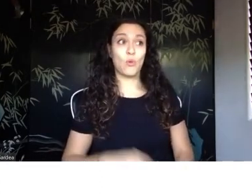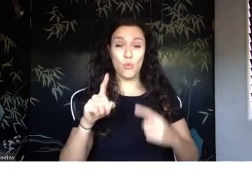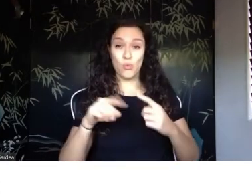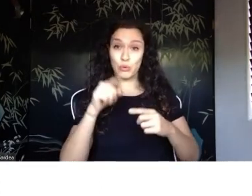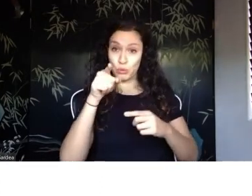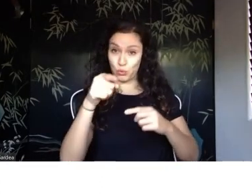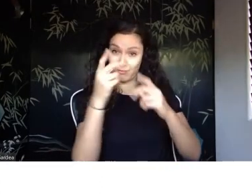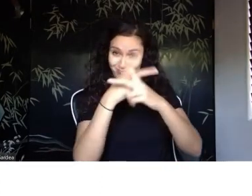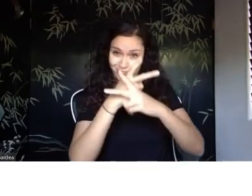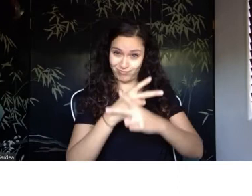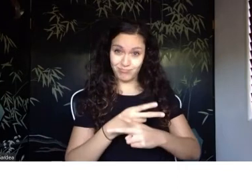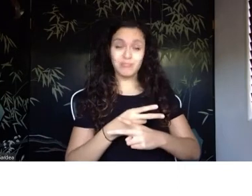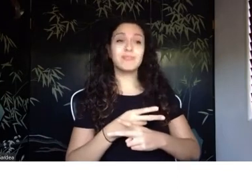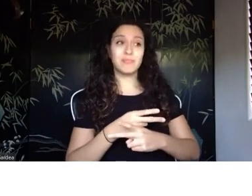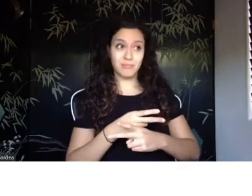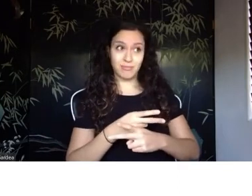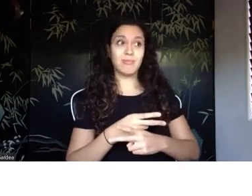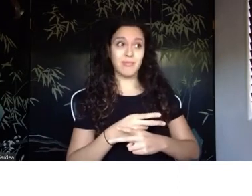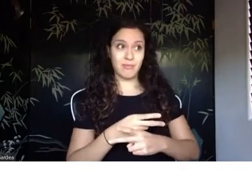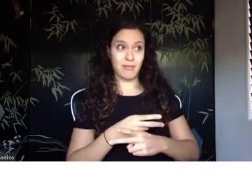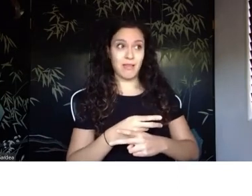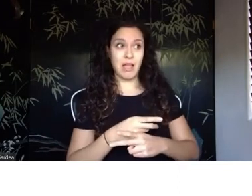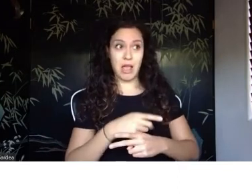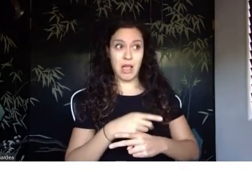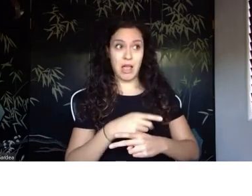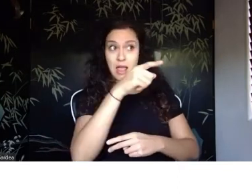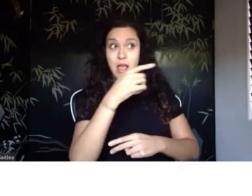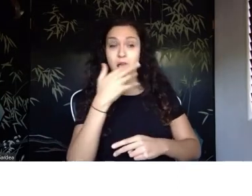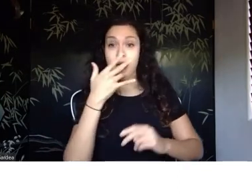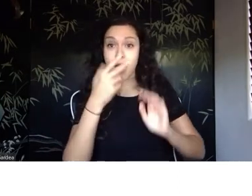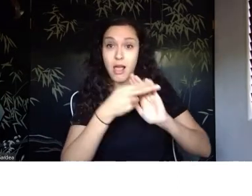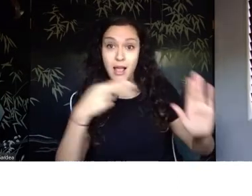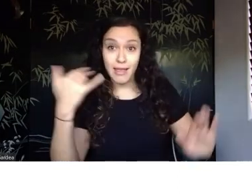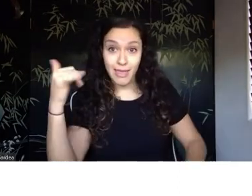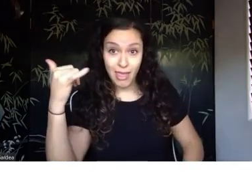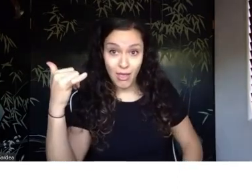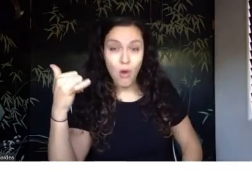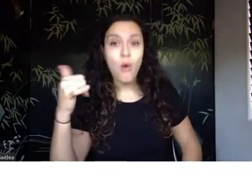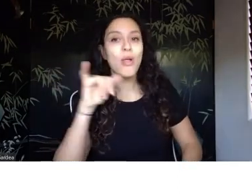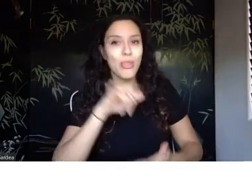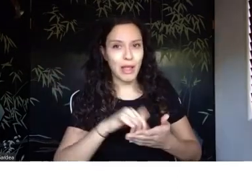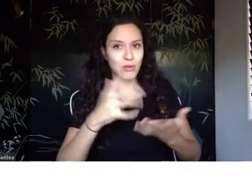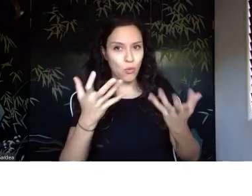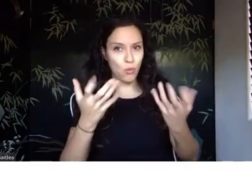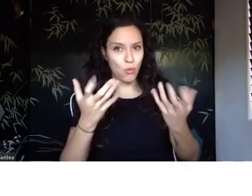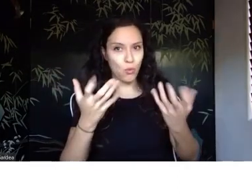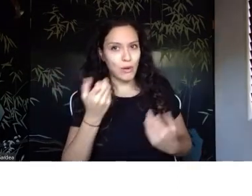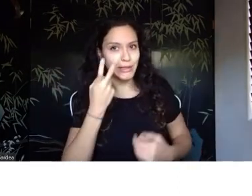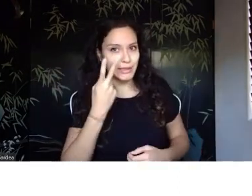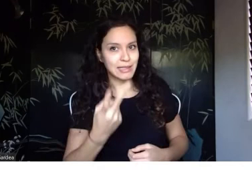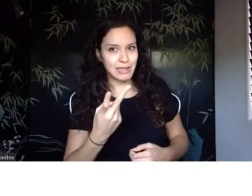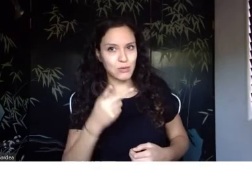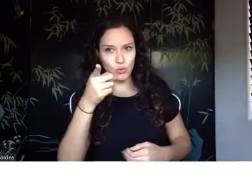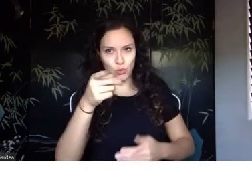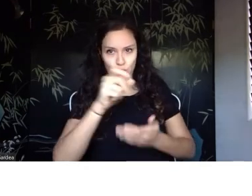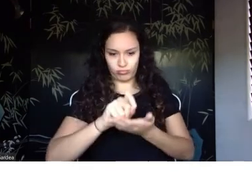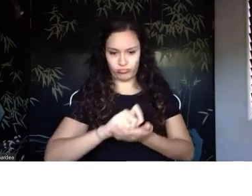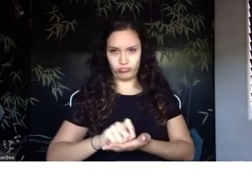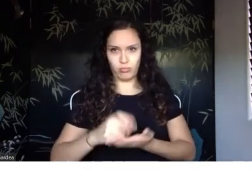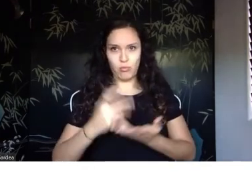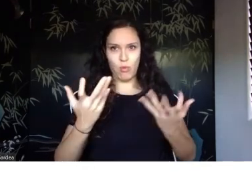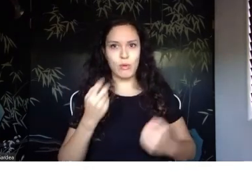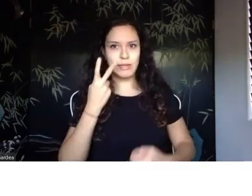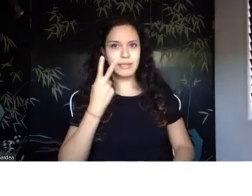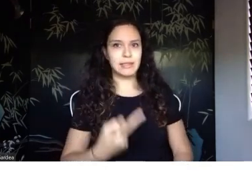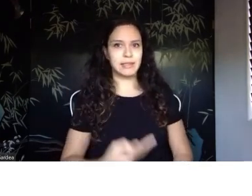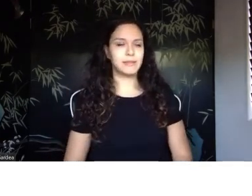go. Okay, so when you're doing this work, this is what I'm going to highlight is the work I expect to see. What you're